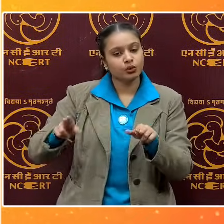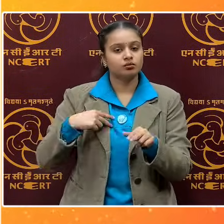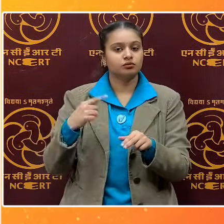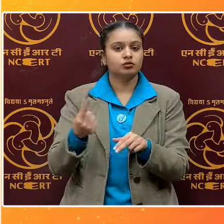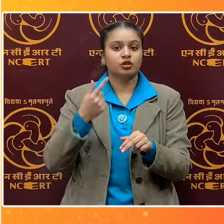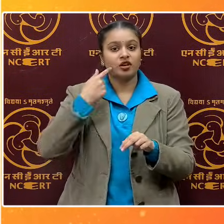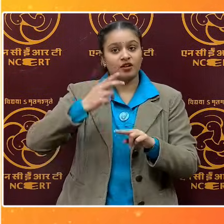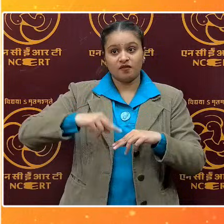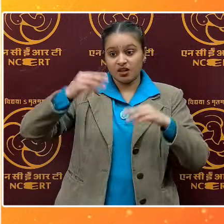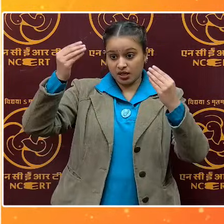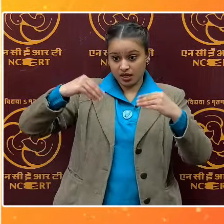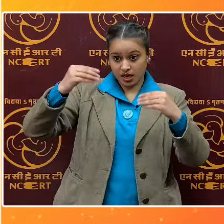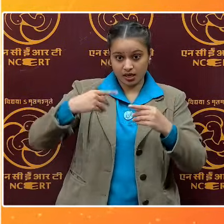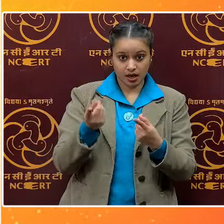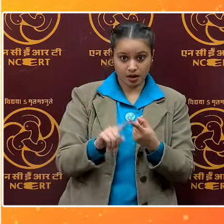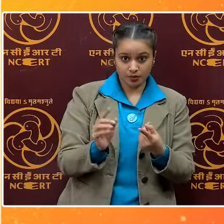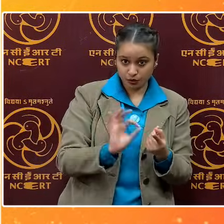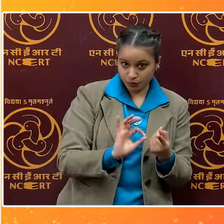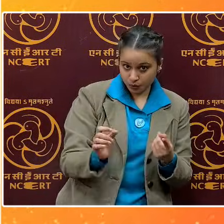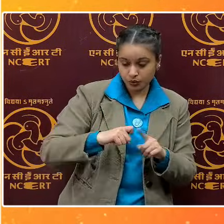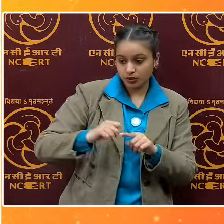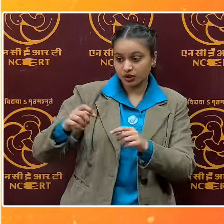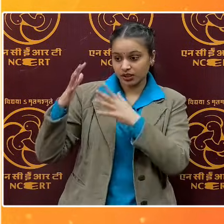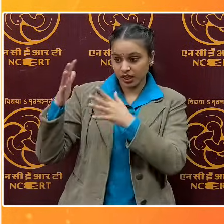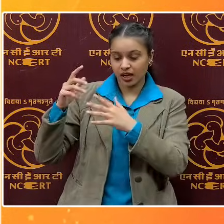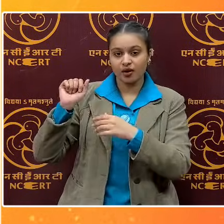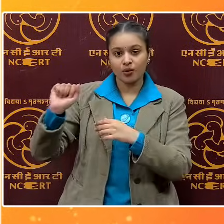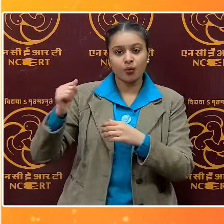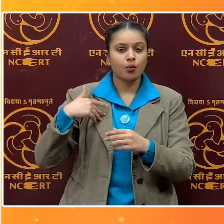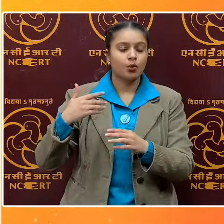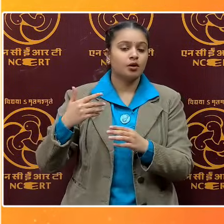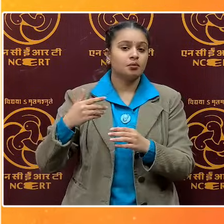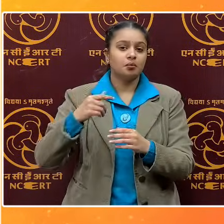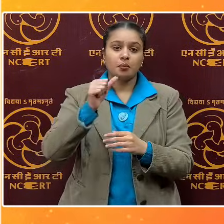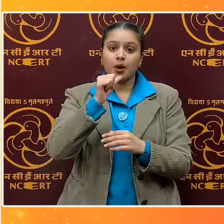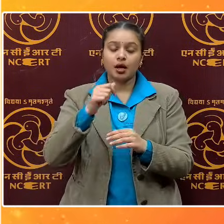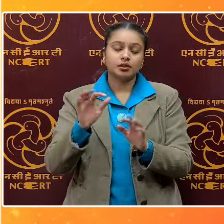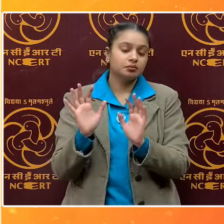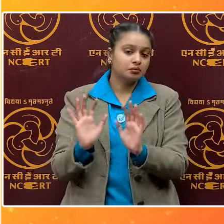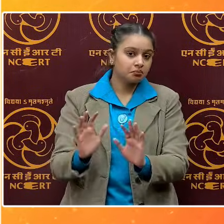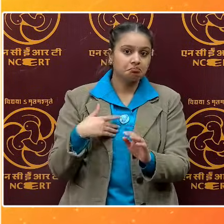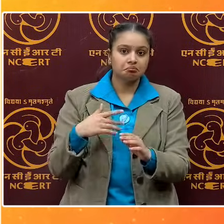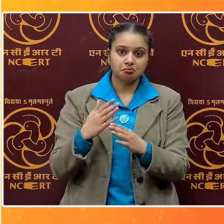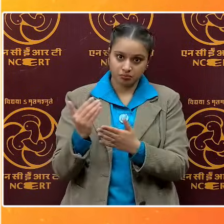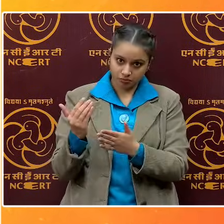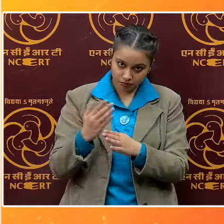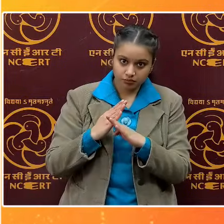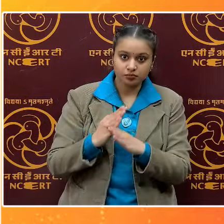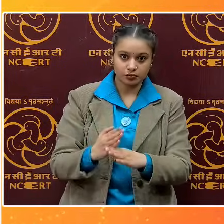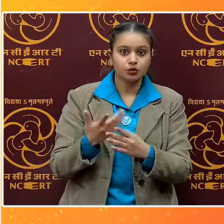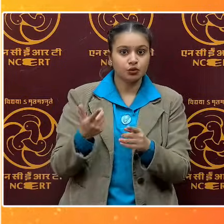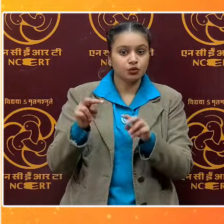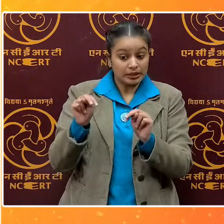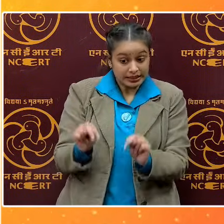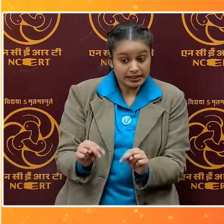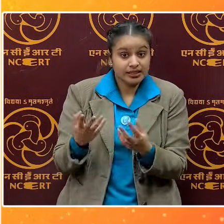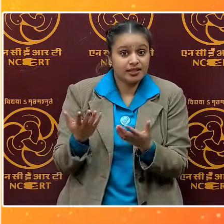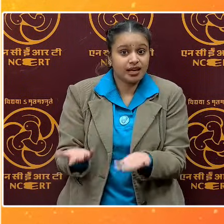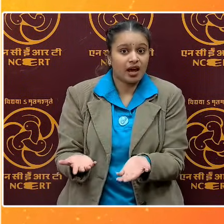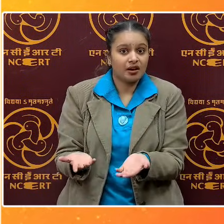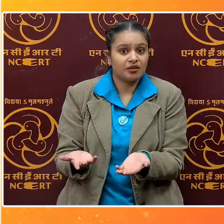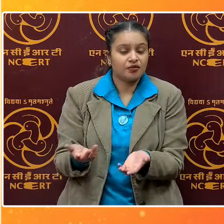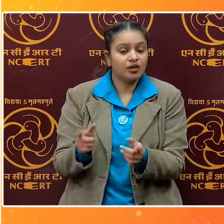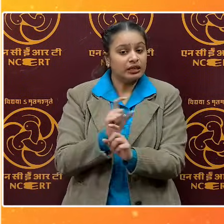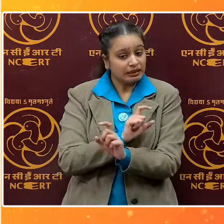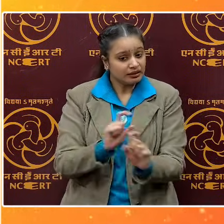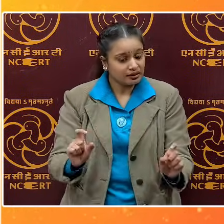no rains. Though we know that Kerala is famous for its backwaters, and still people were actually conserving water and still doing that. They need it. For a